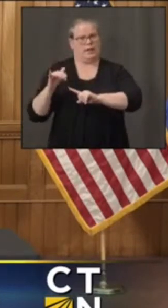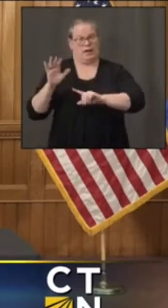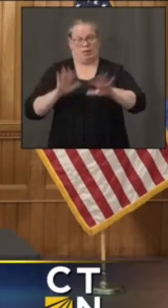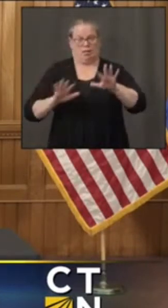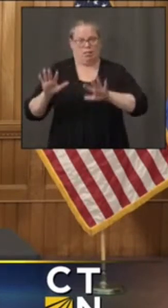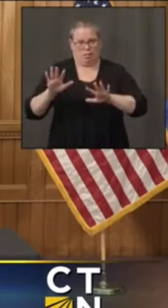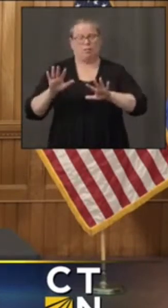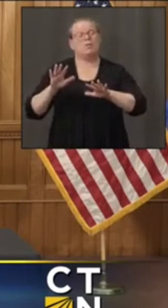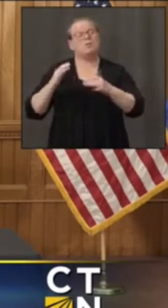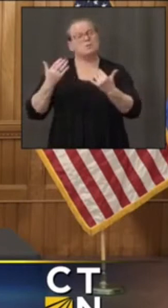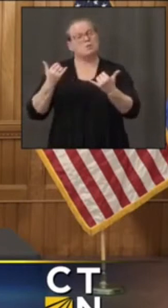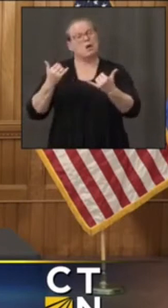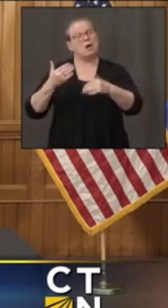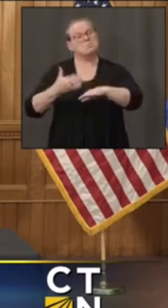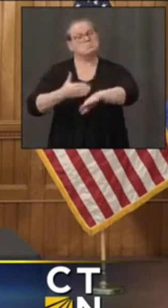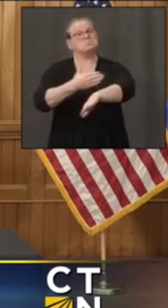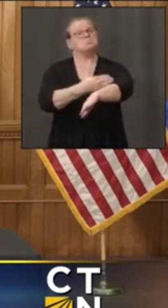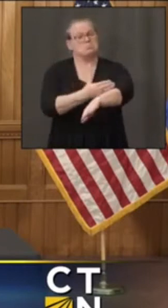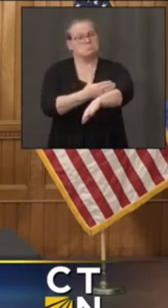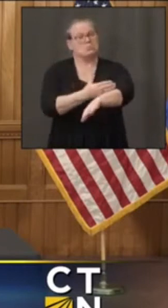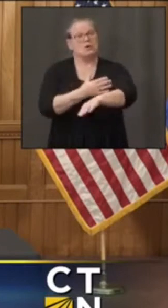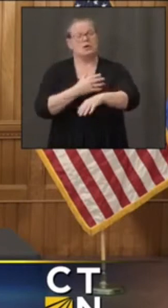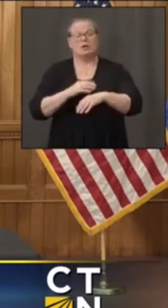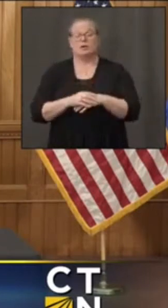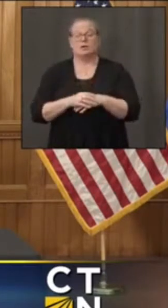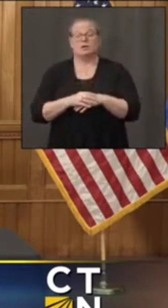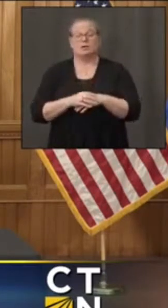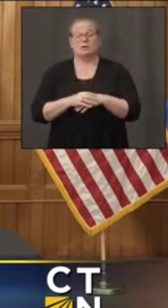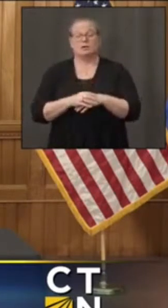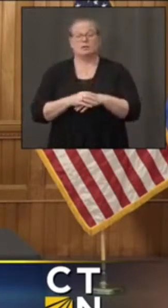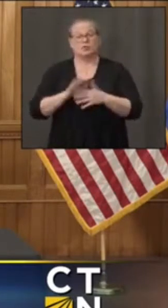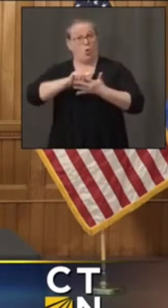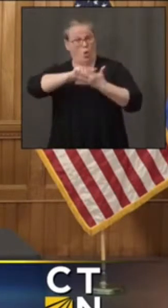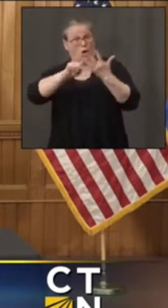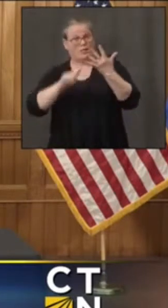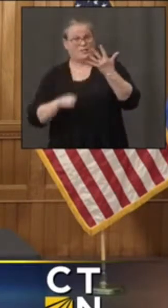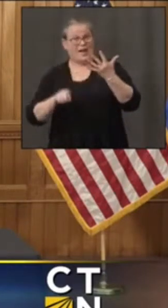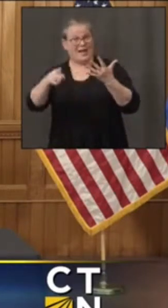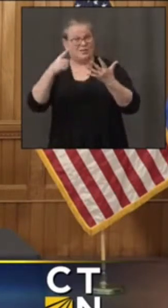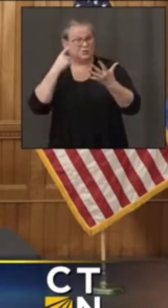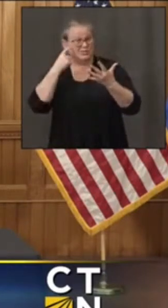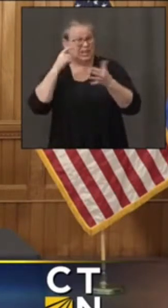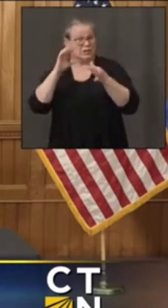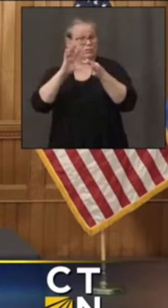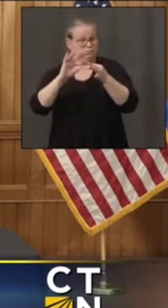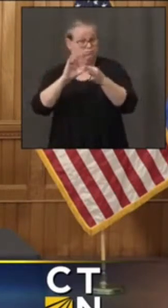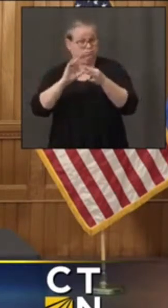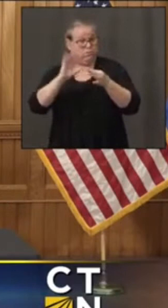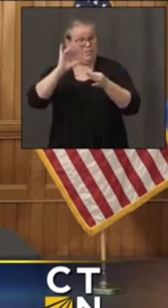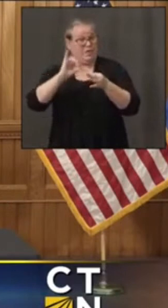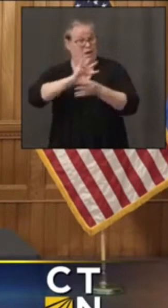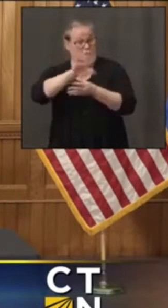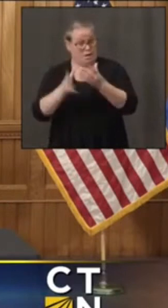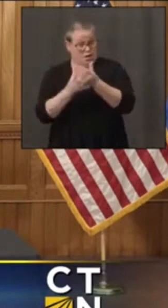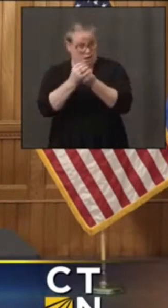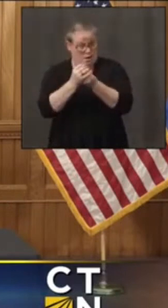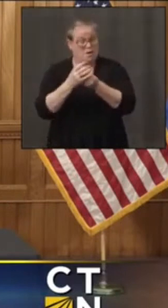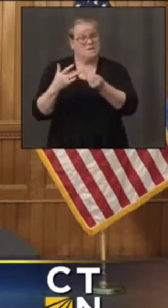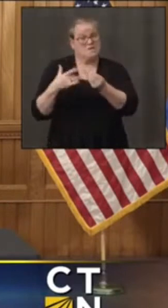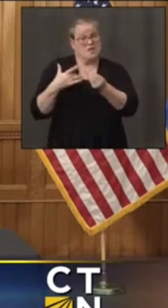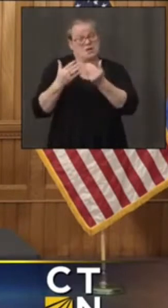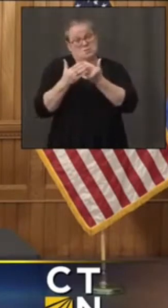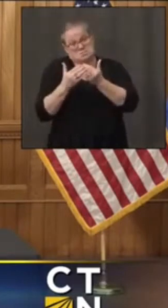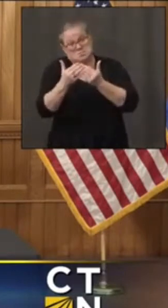of all of those things that lead you to believe now that moving forward, even though the number